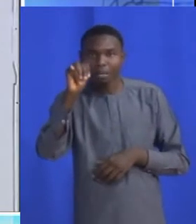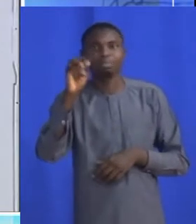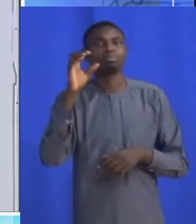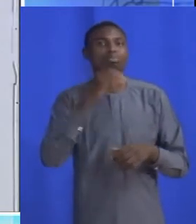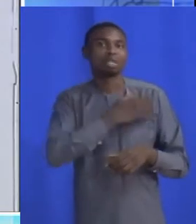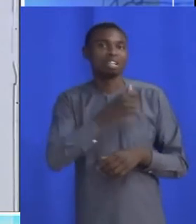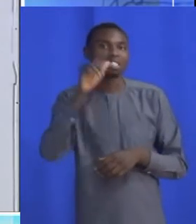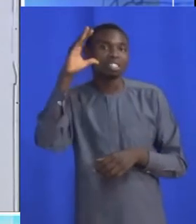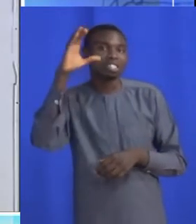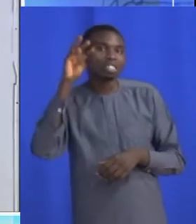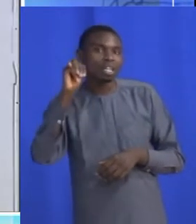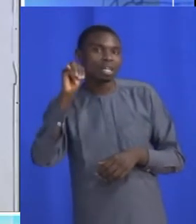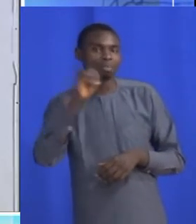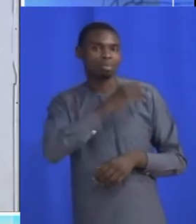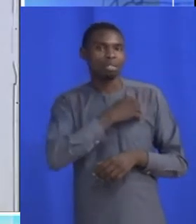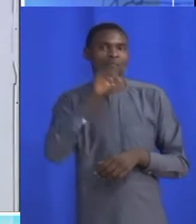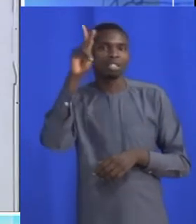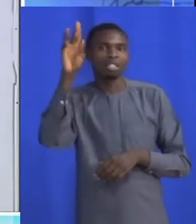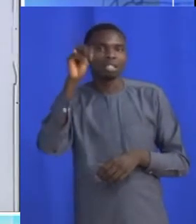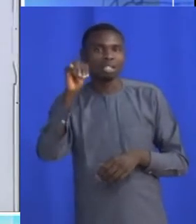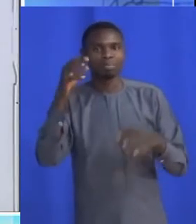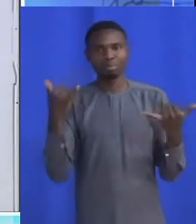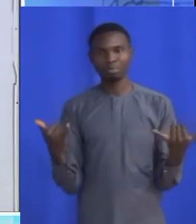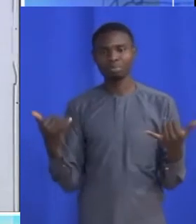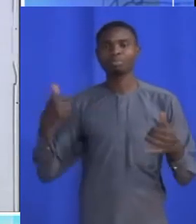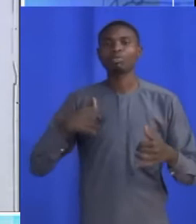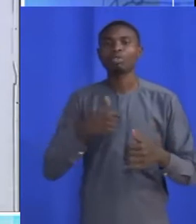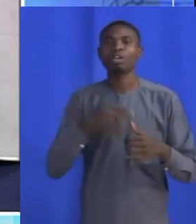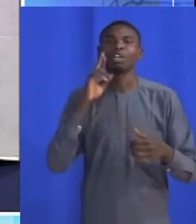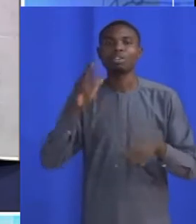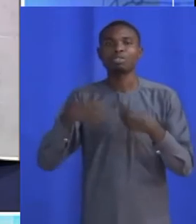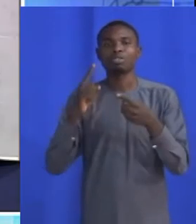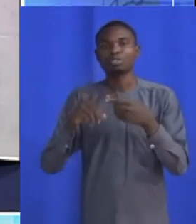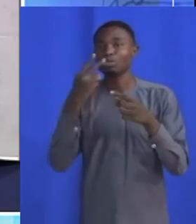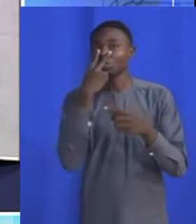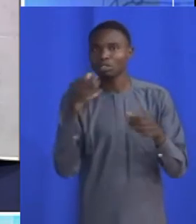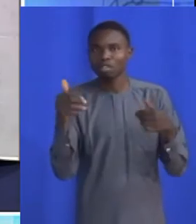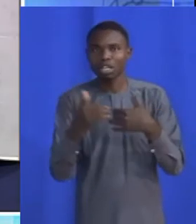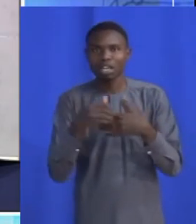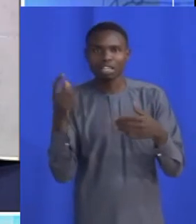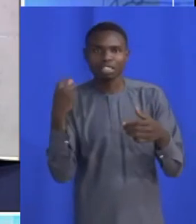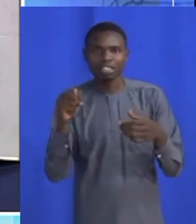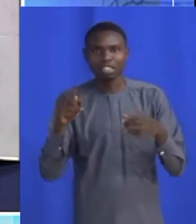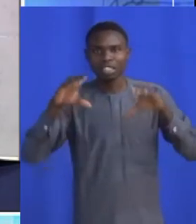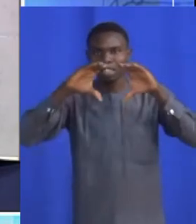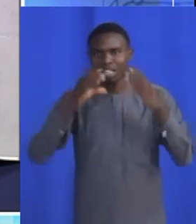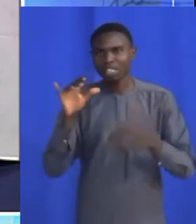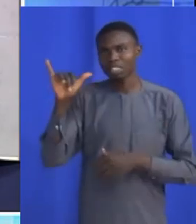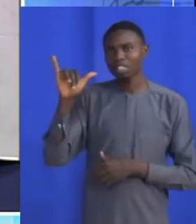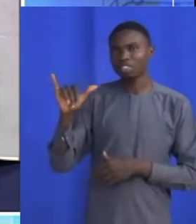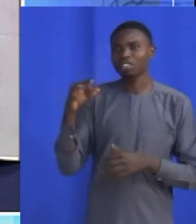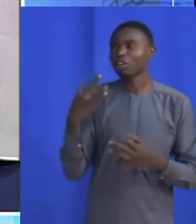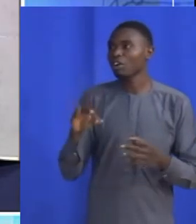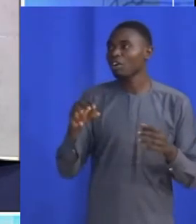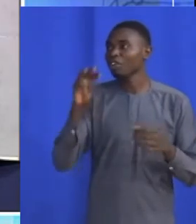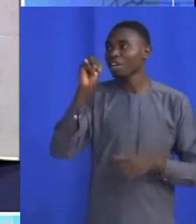at equality before the law. Yes, of course we say that the law is supreme. It is the supreme authority.